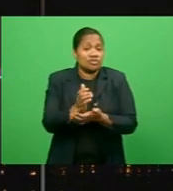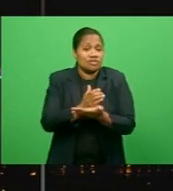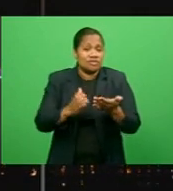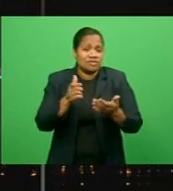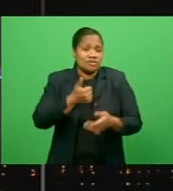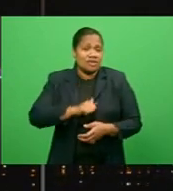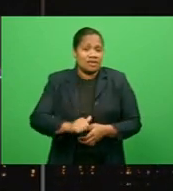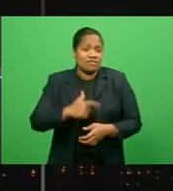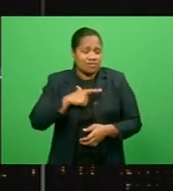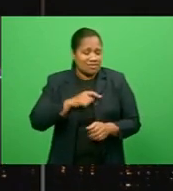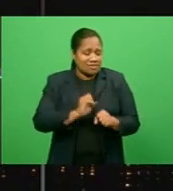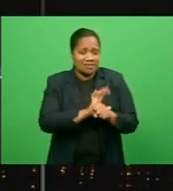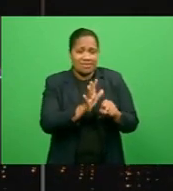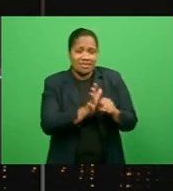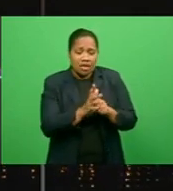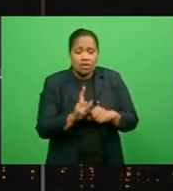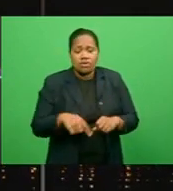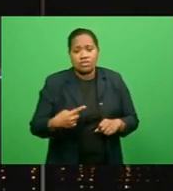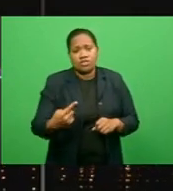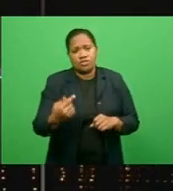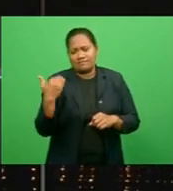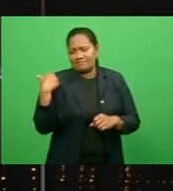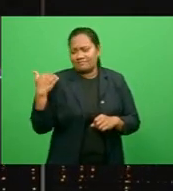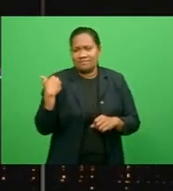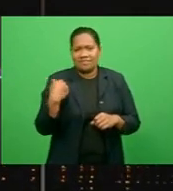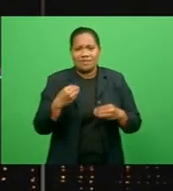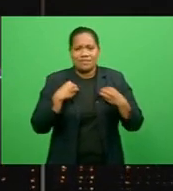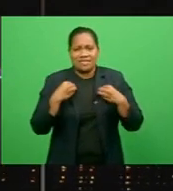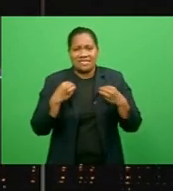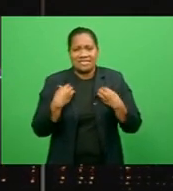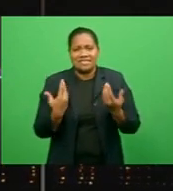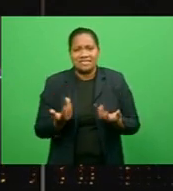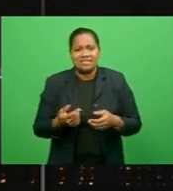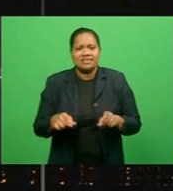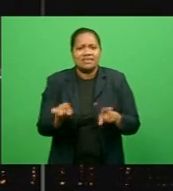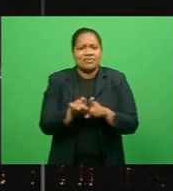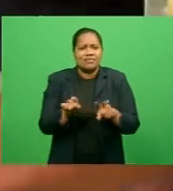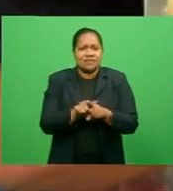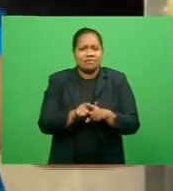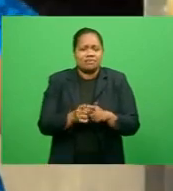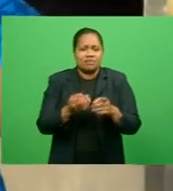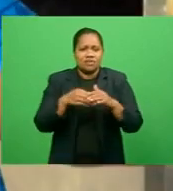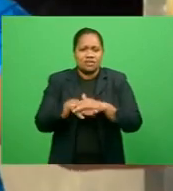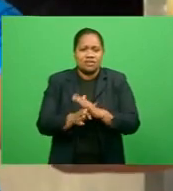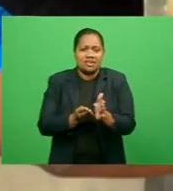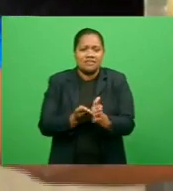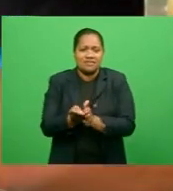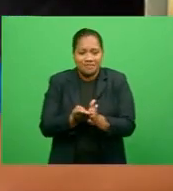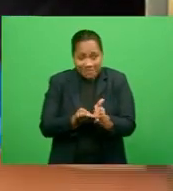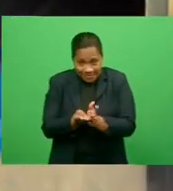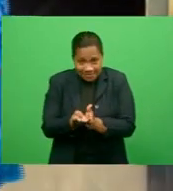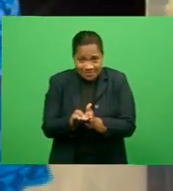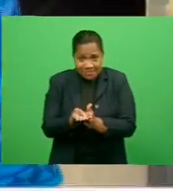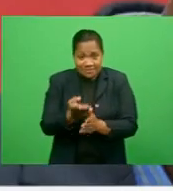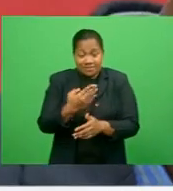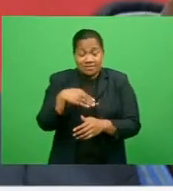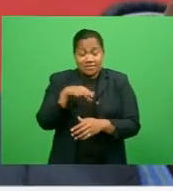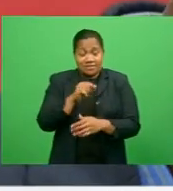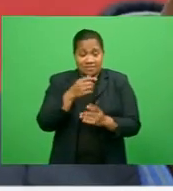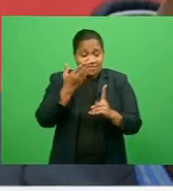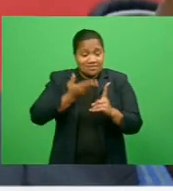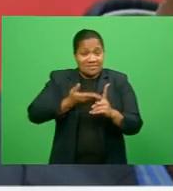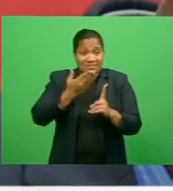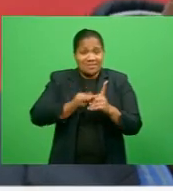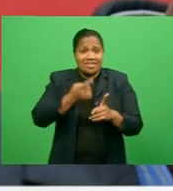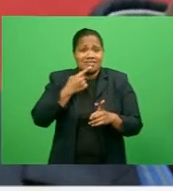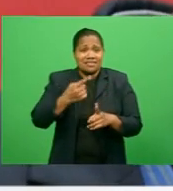to COVID-19 continues to affect businesses such as the postal services. Post Fiji Chief Executive Aniruddha Bansod